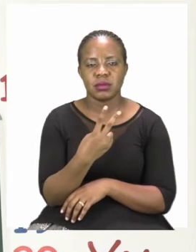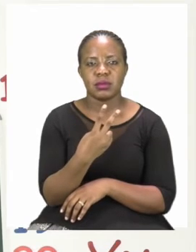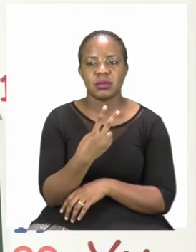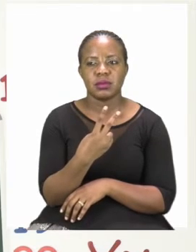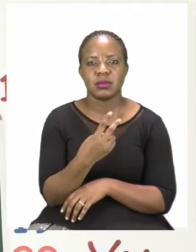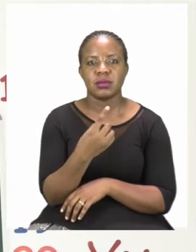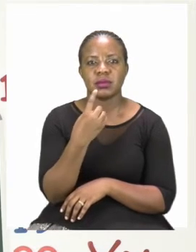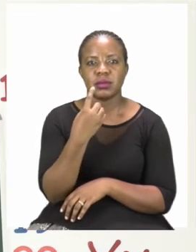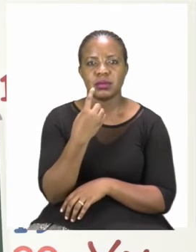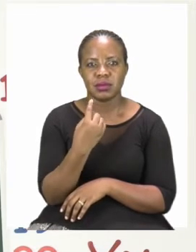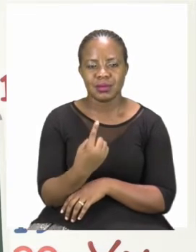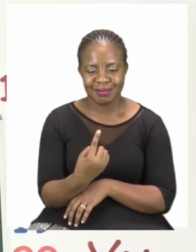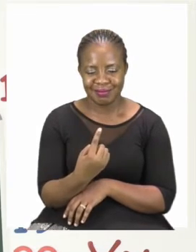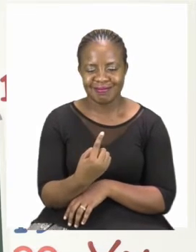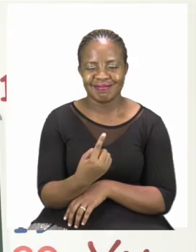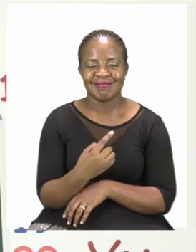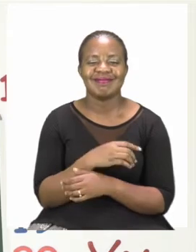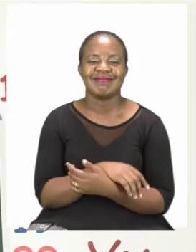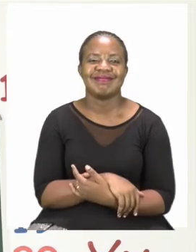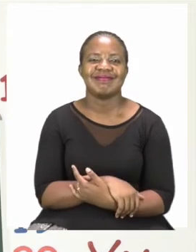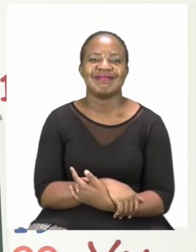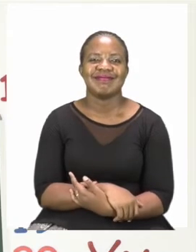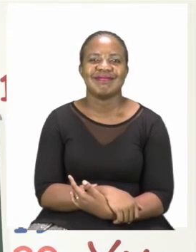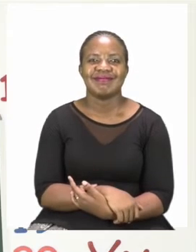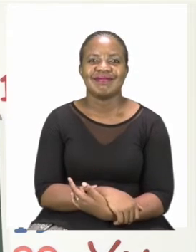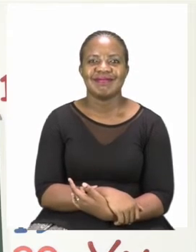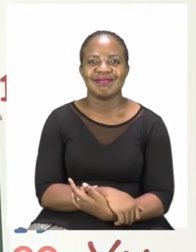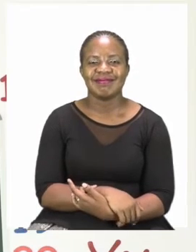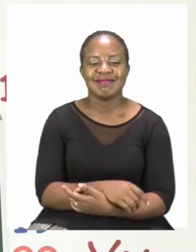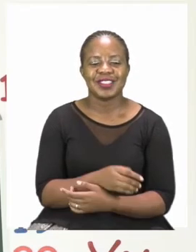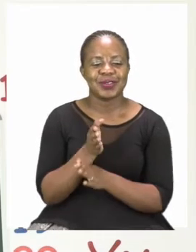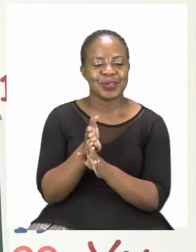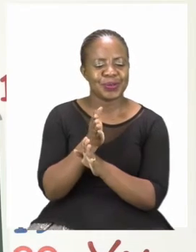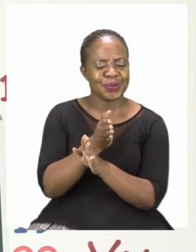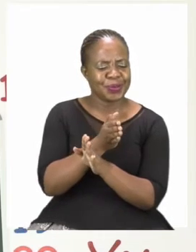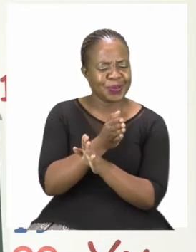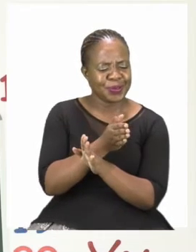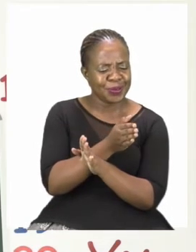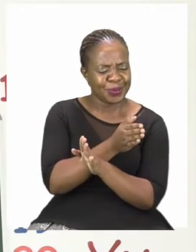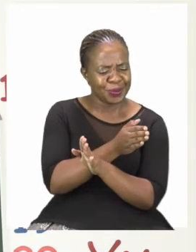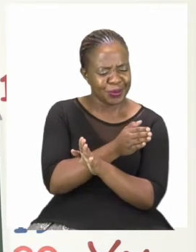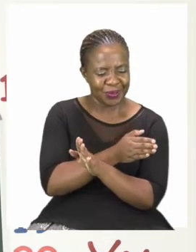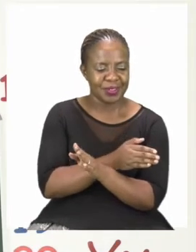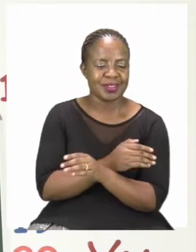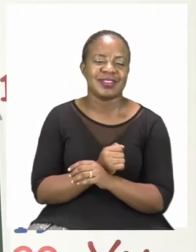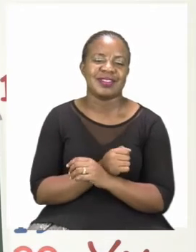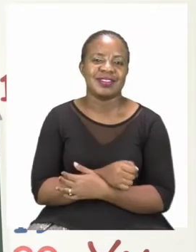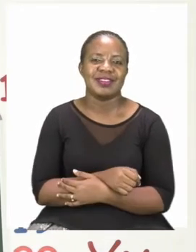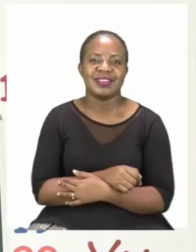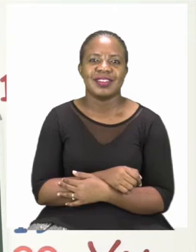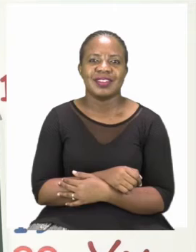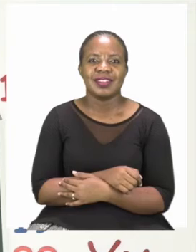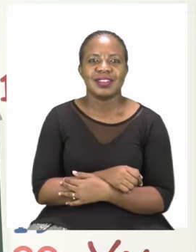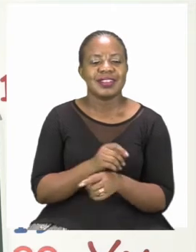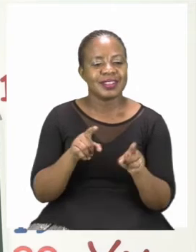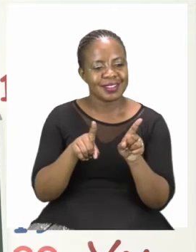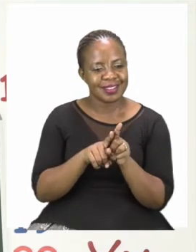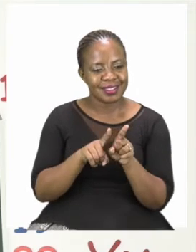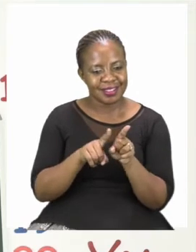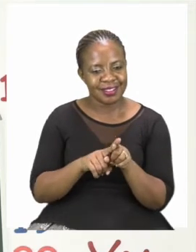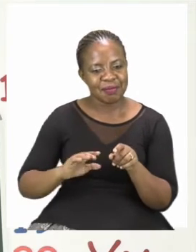or watching online. Inside the newspapers, there is an insert of the lesson